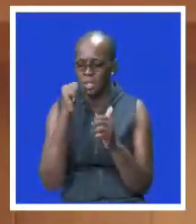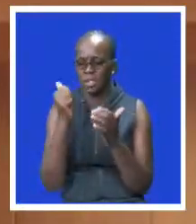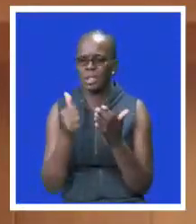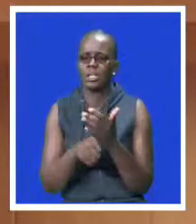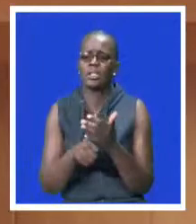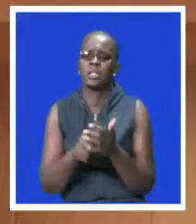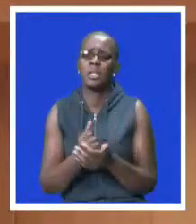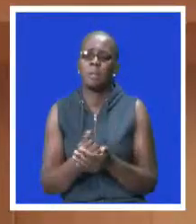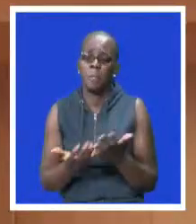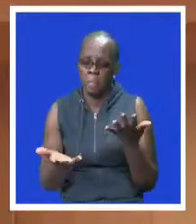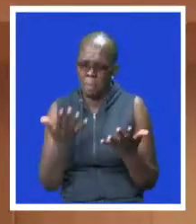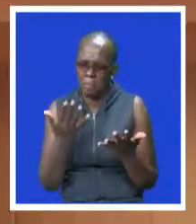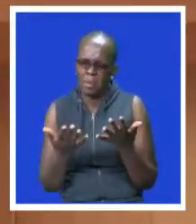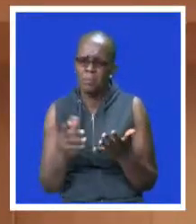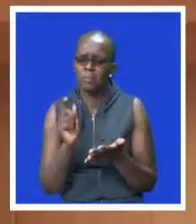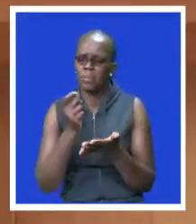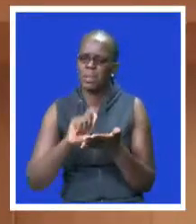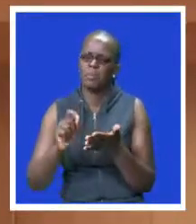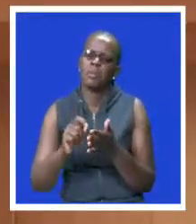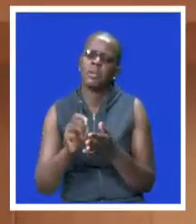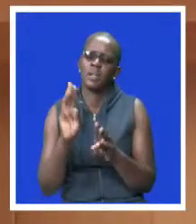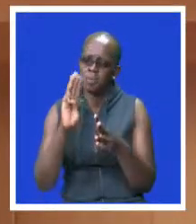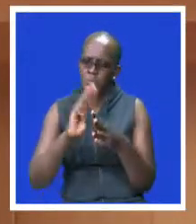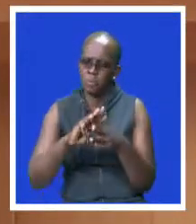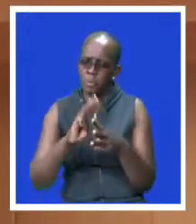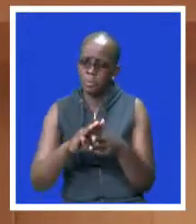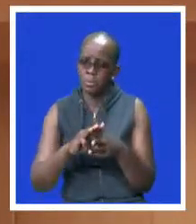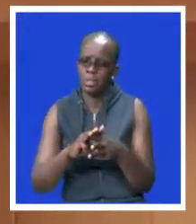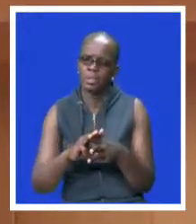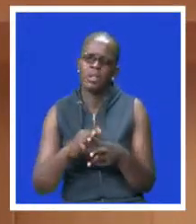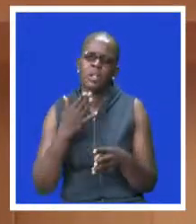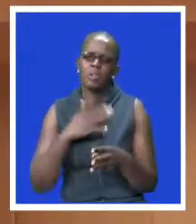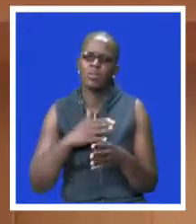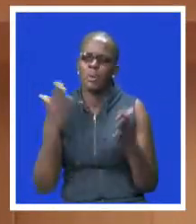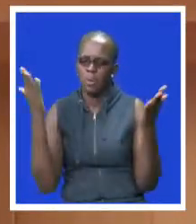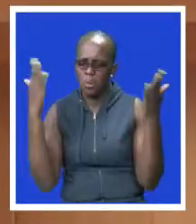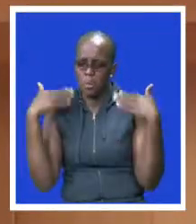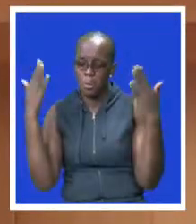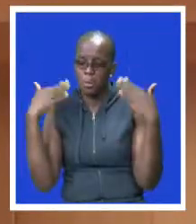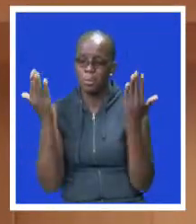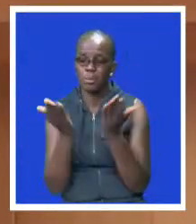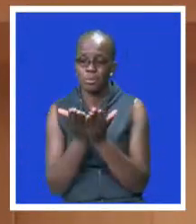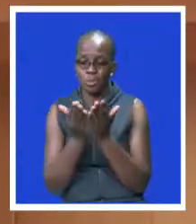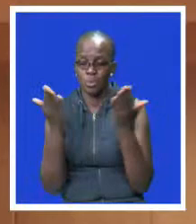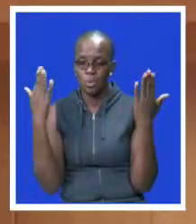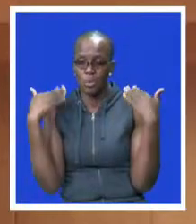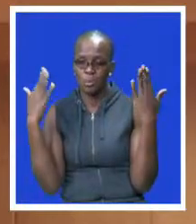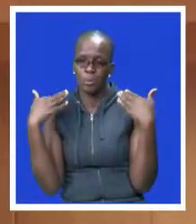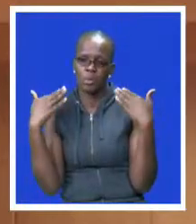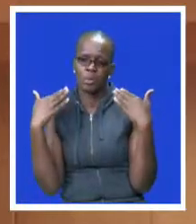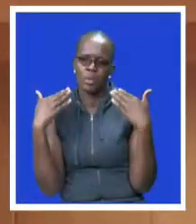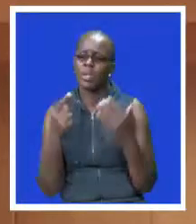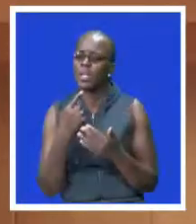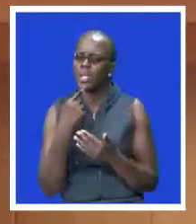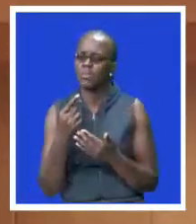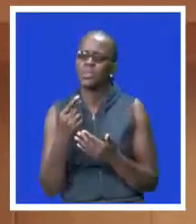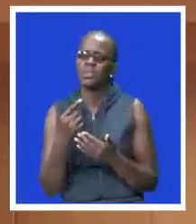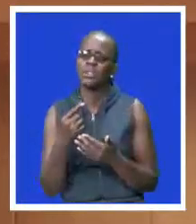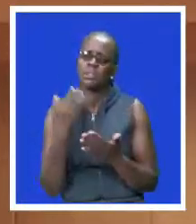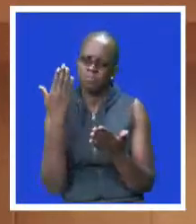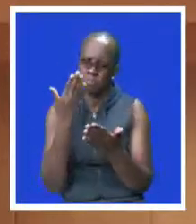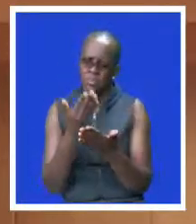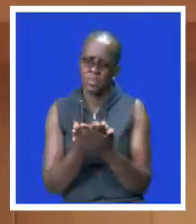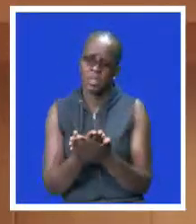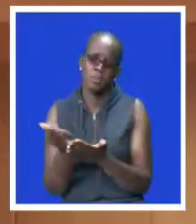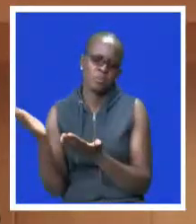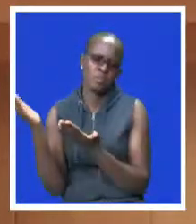and probably spend some few weeks with them. And then you write, dear uncle, I'm writing to say to you, I'm